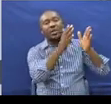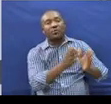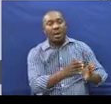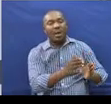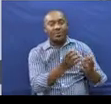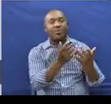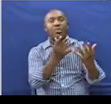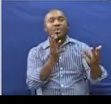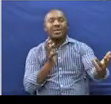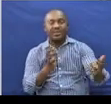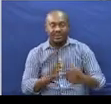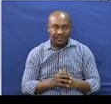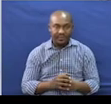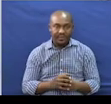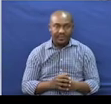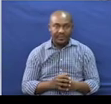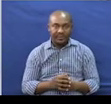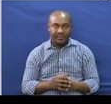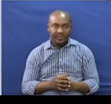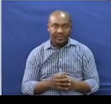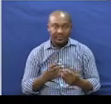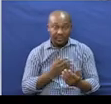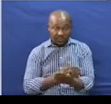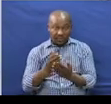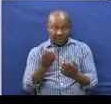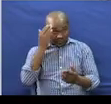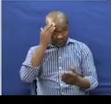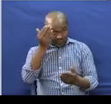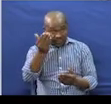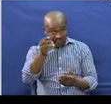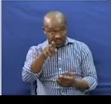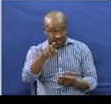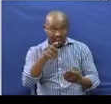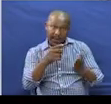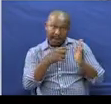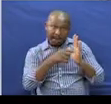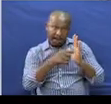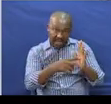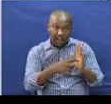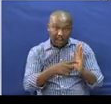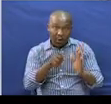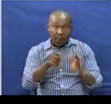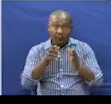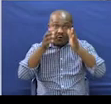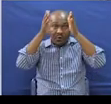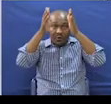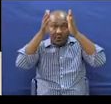population. So after knowing the meaning of the populations, now the second, let's look on human